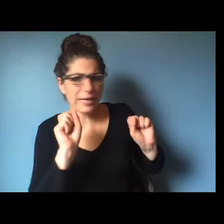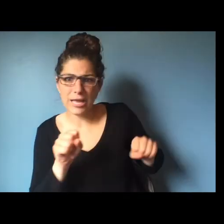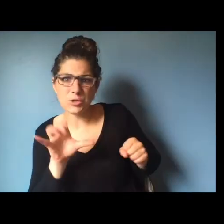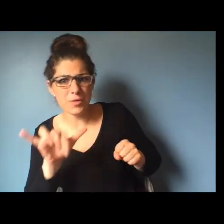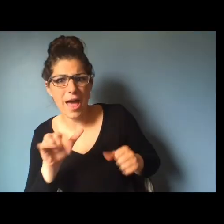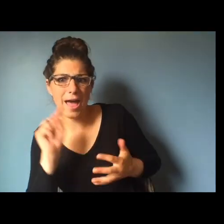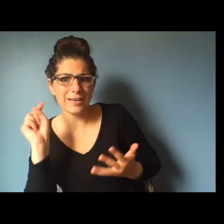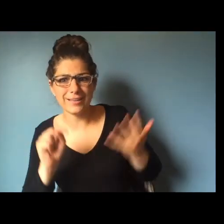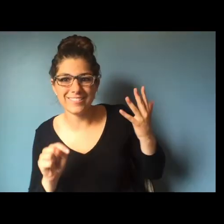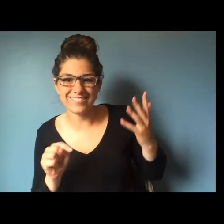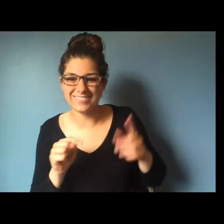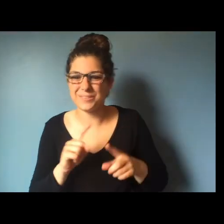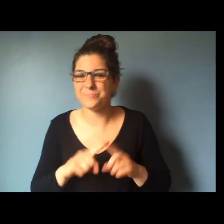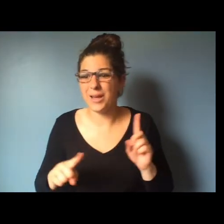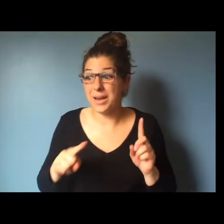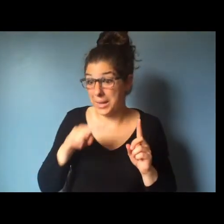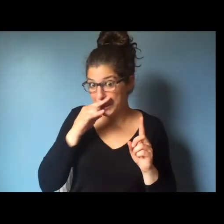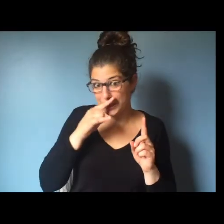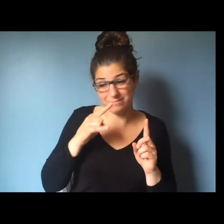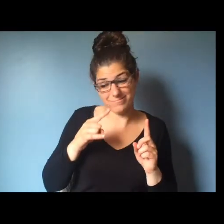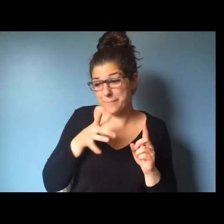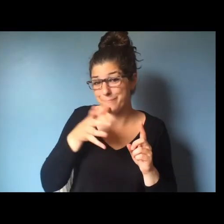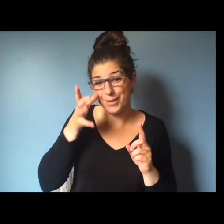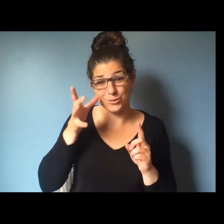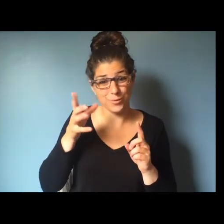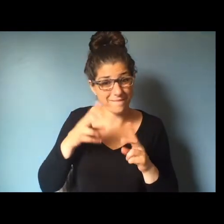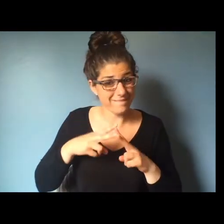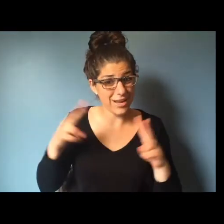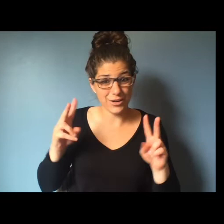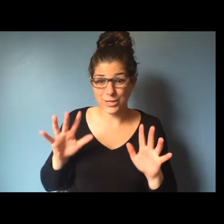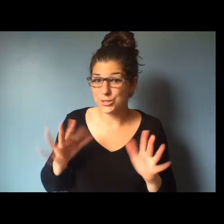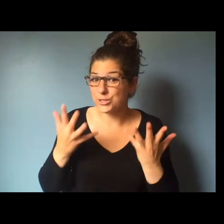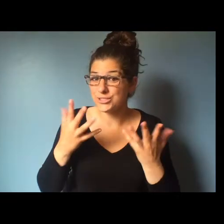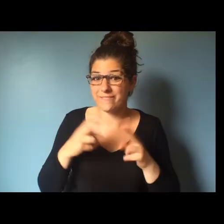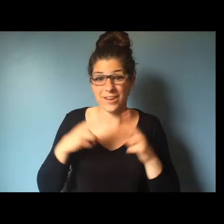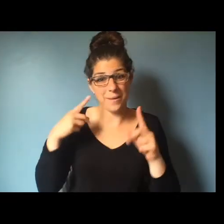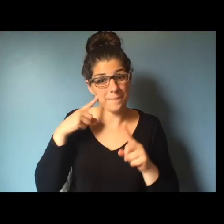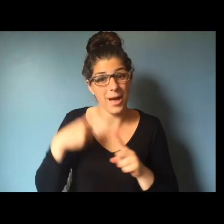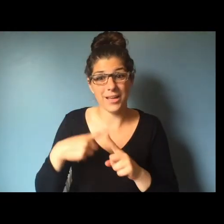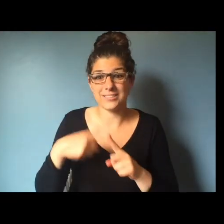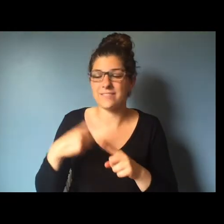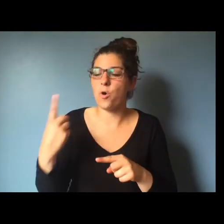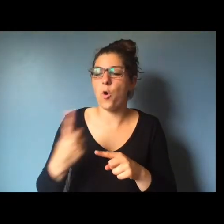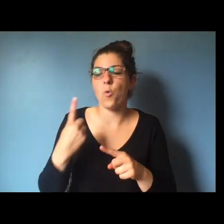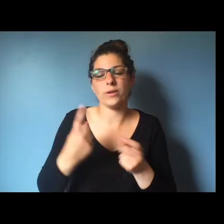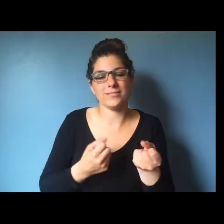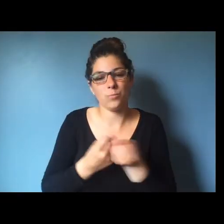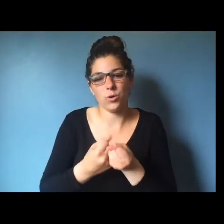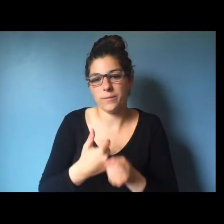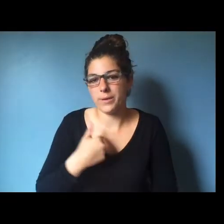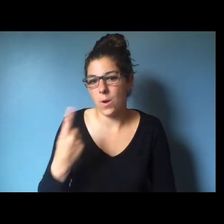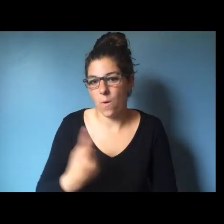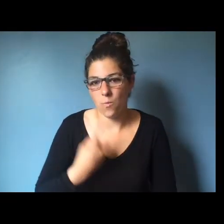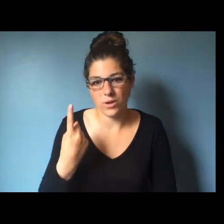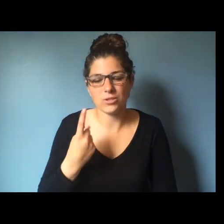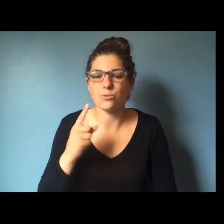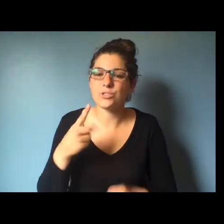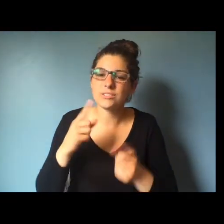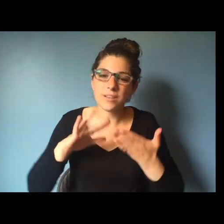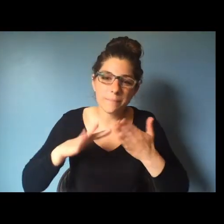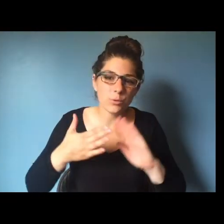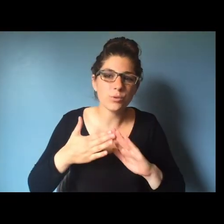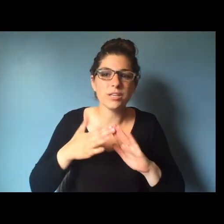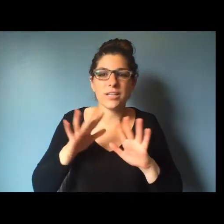far as, like, being a child, no, they were super encouraging, super positive. They always had my back. So just community